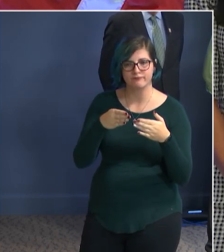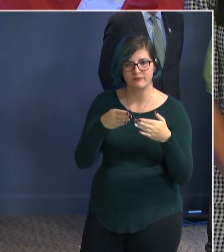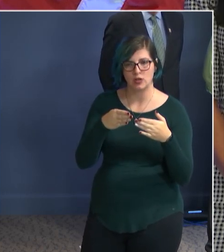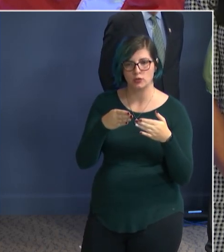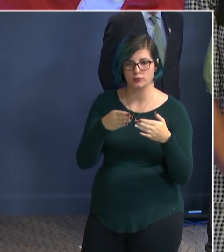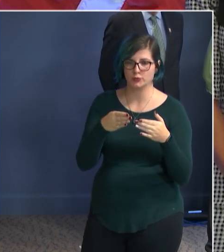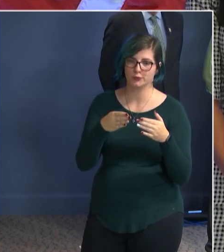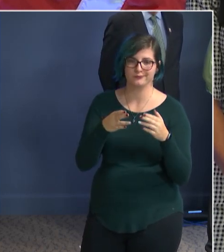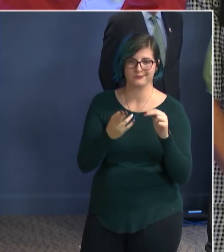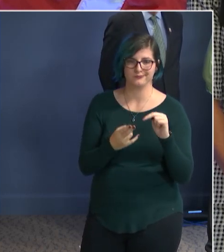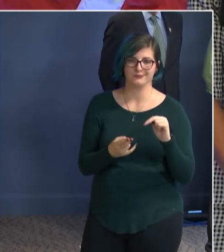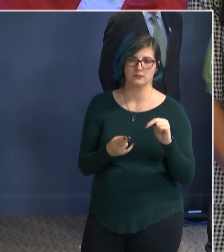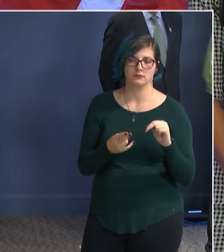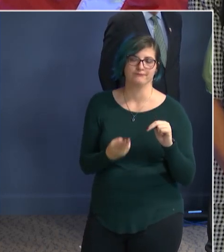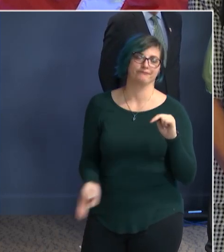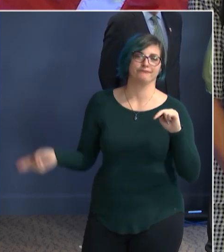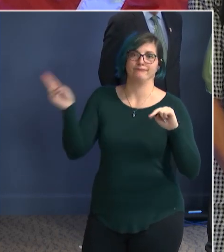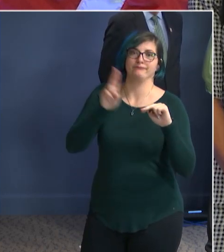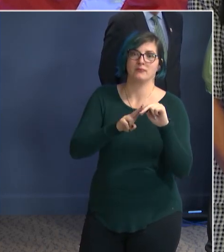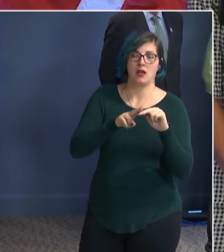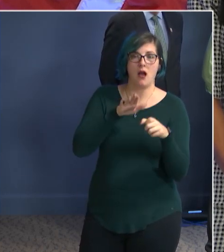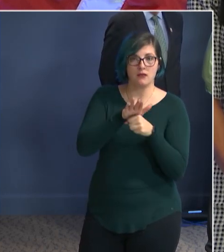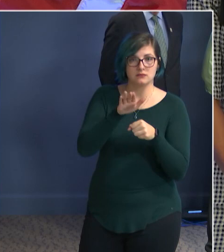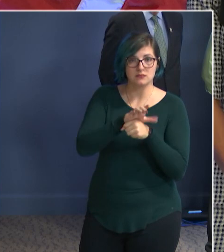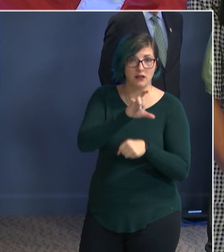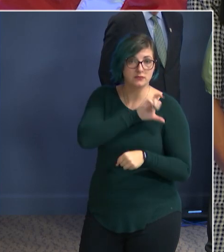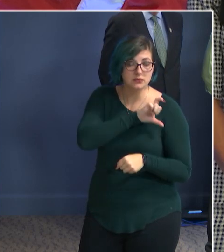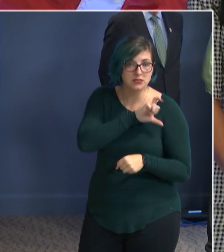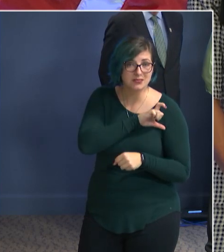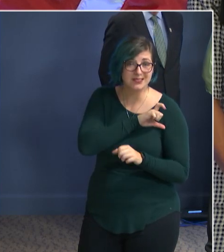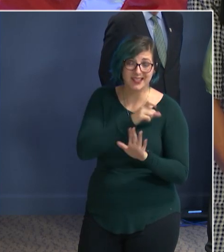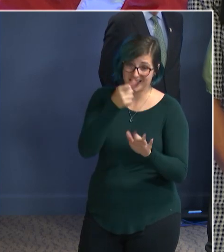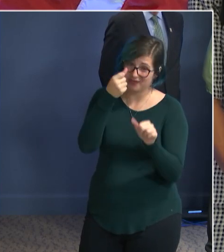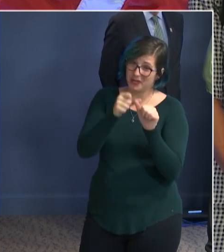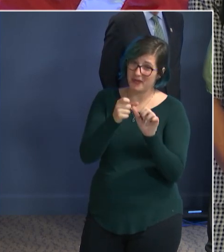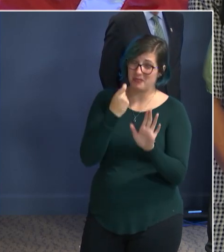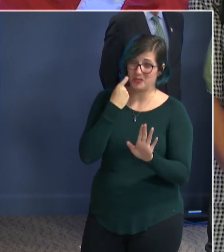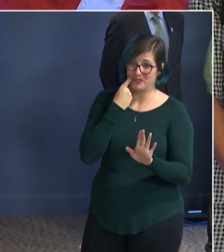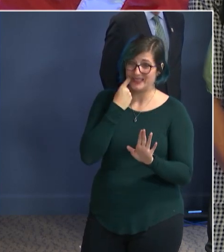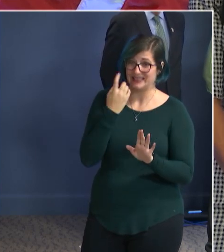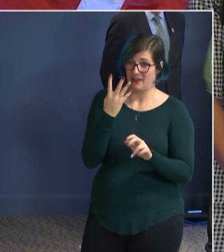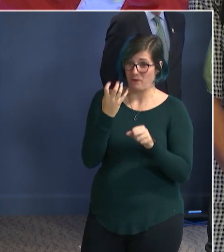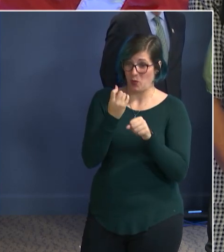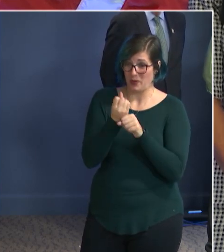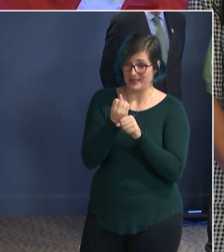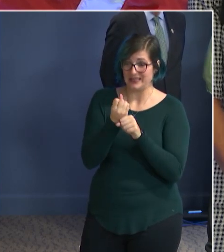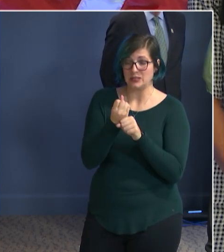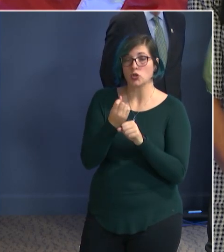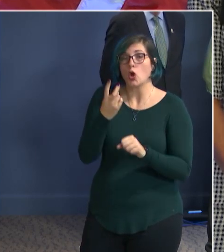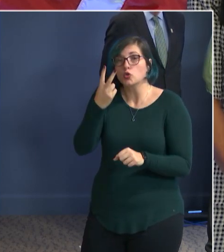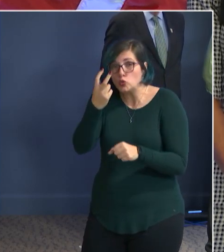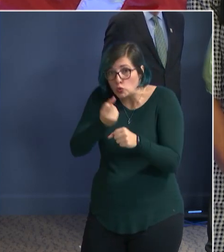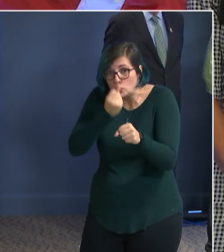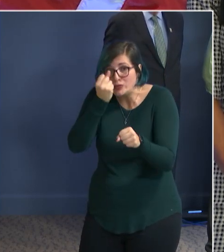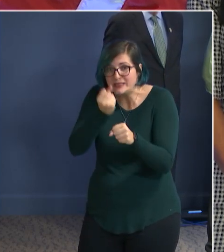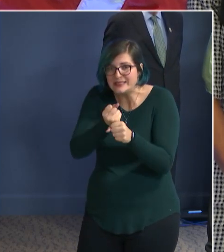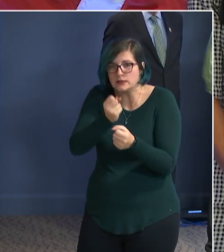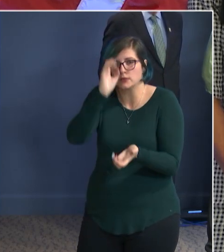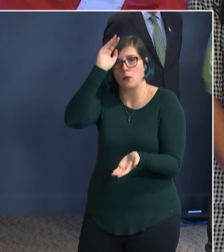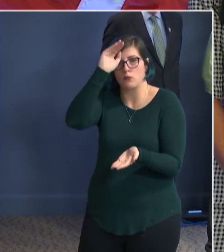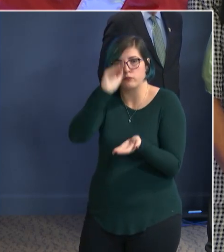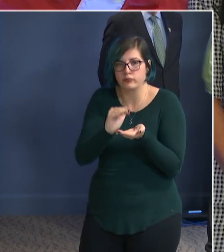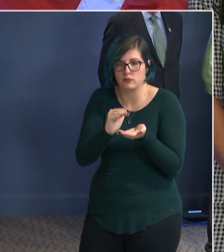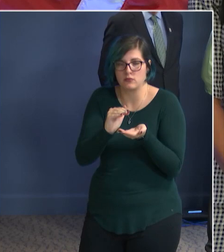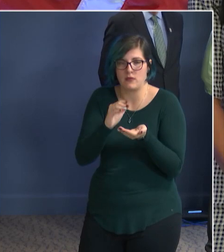of police officers. Keep in mind that we had 2 years in the last 4 years of defunding the police. When I